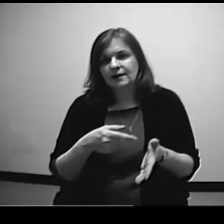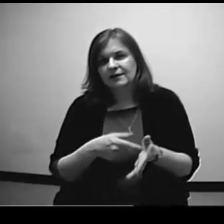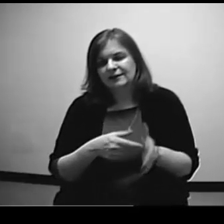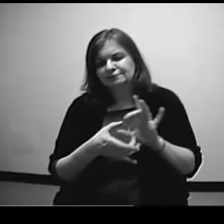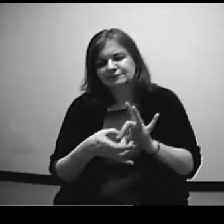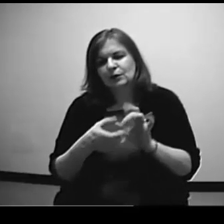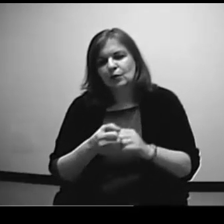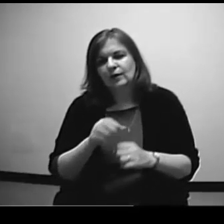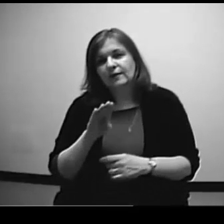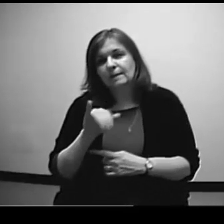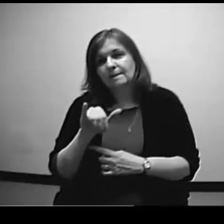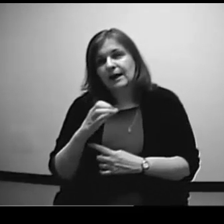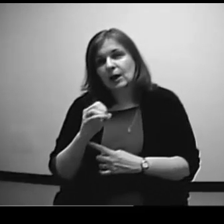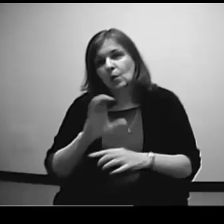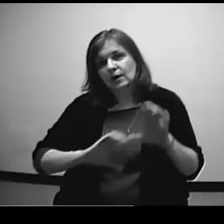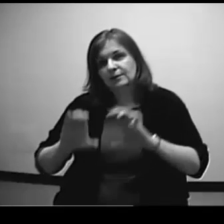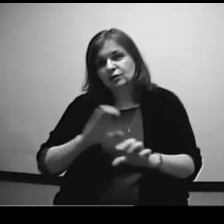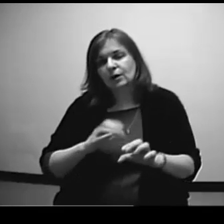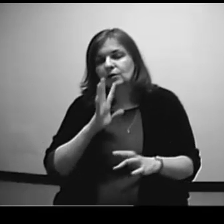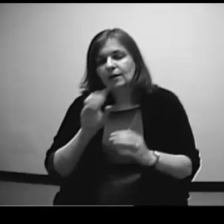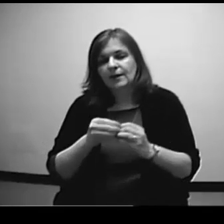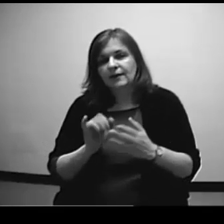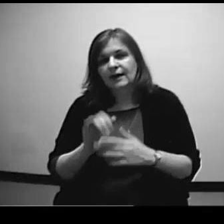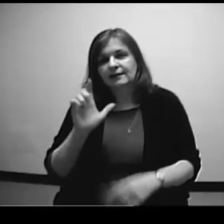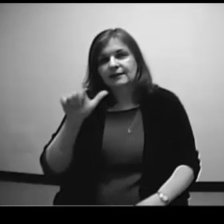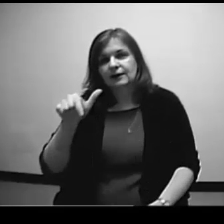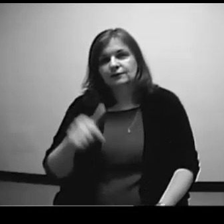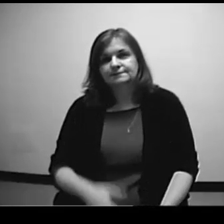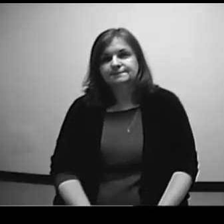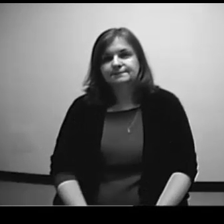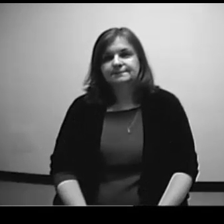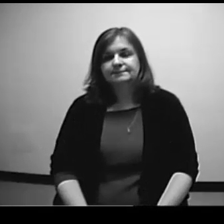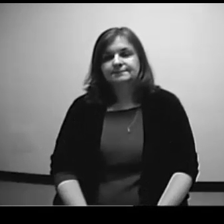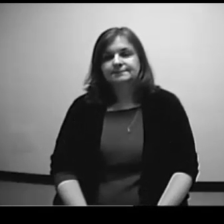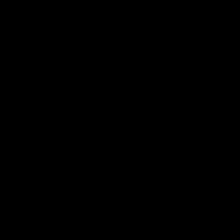actually mean? This is going to take us back to some biochemistry, and we'll talk about this in a little while.